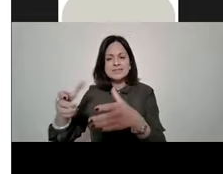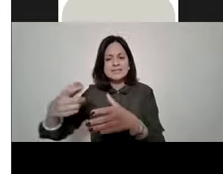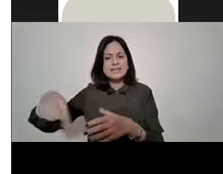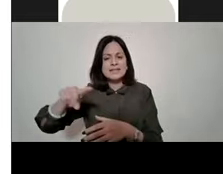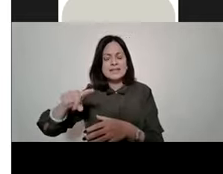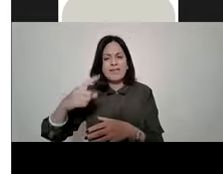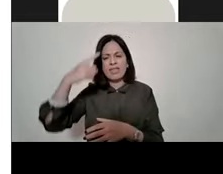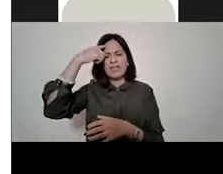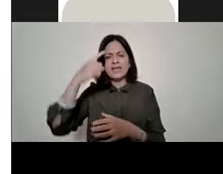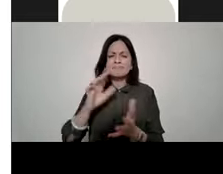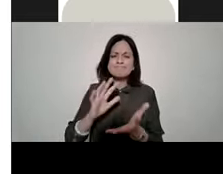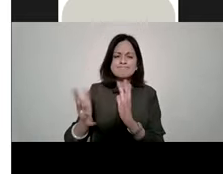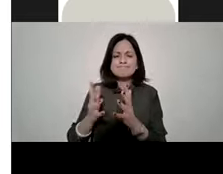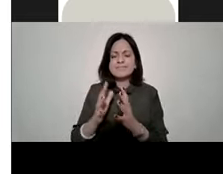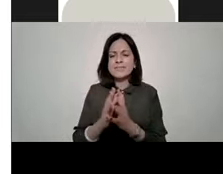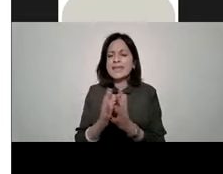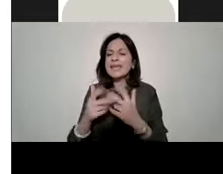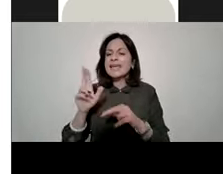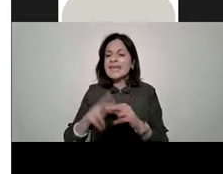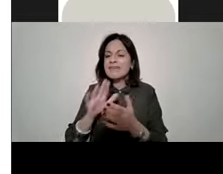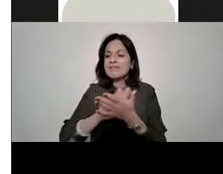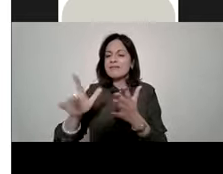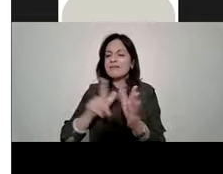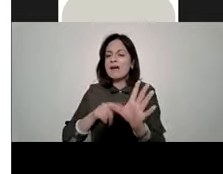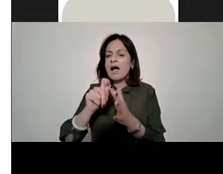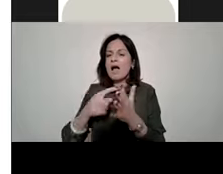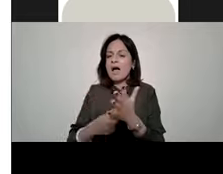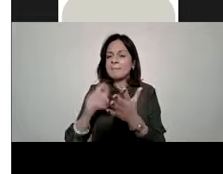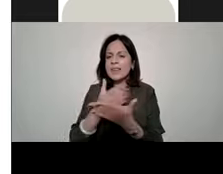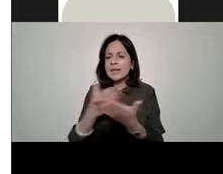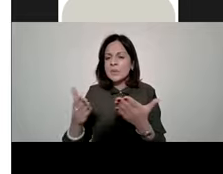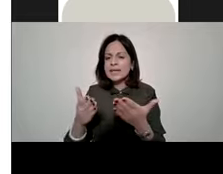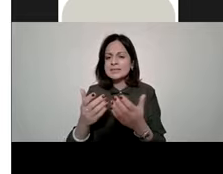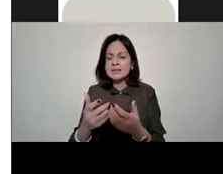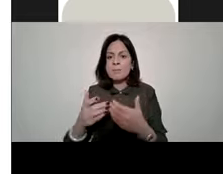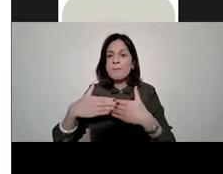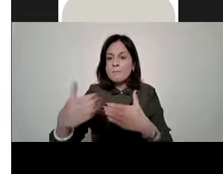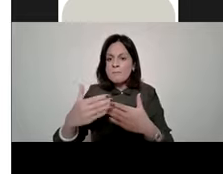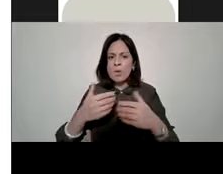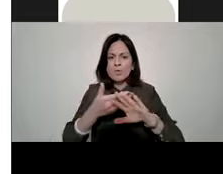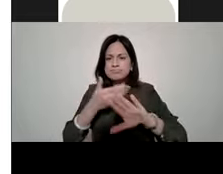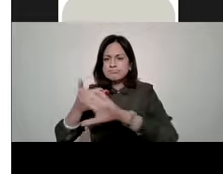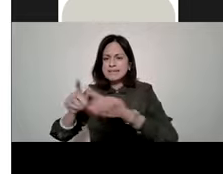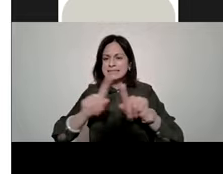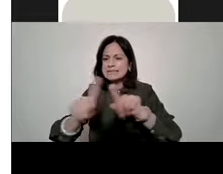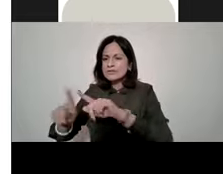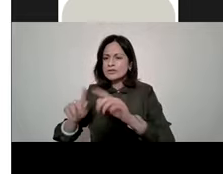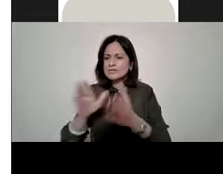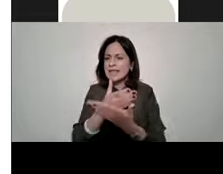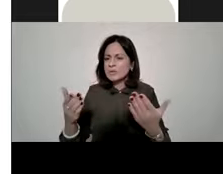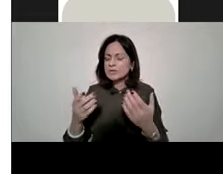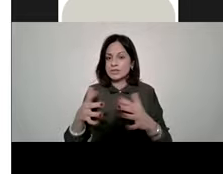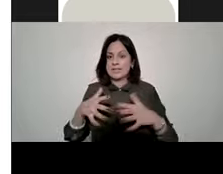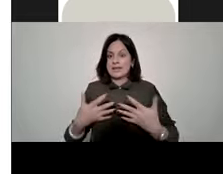I suppose if we have kind of exponential sort of hyperlingualism and more differentiated speech communities, we're coming down to a situation now where it's